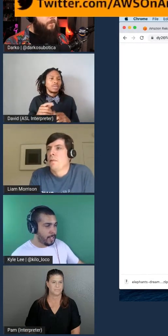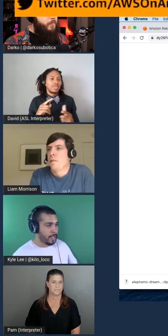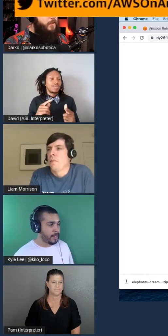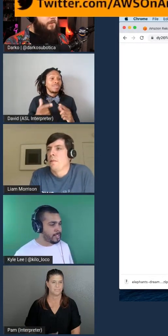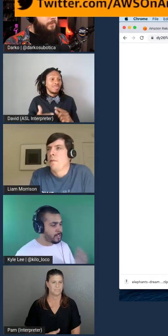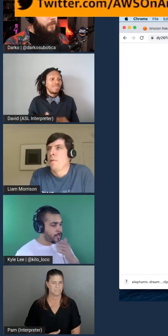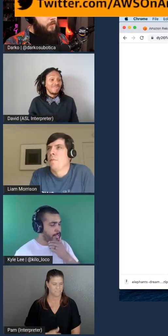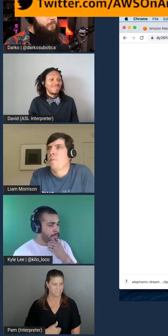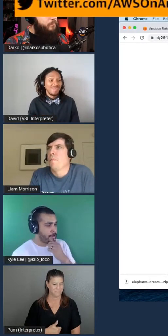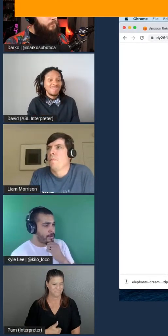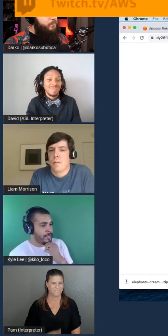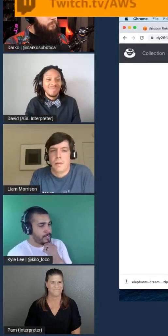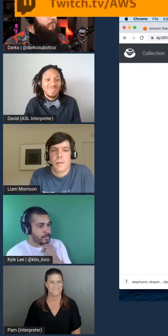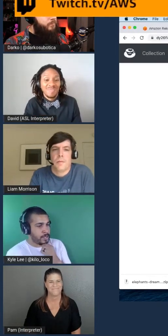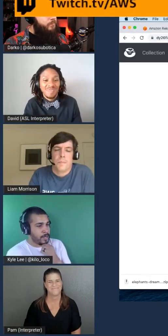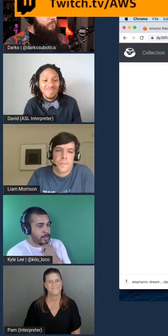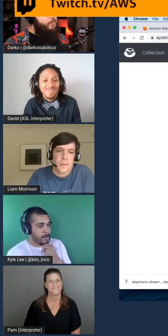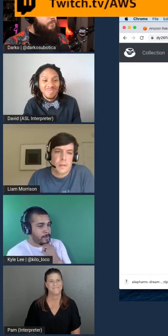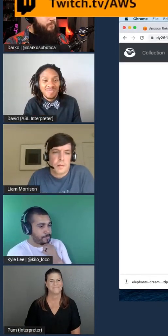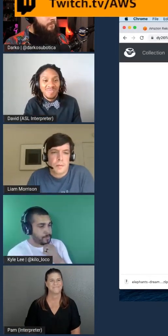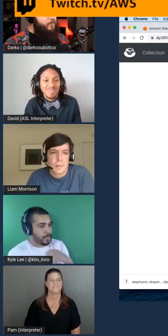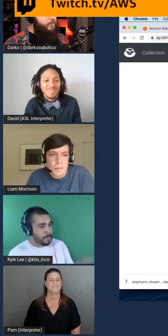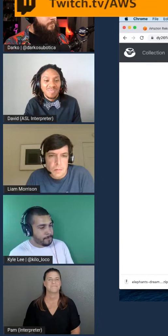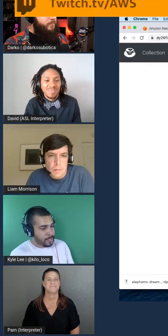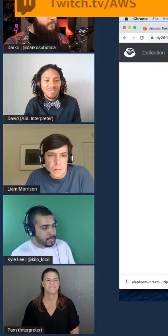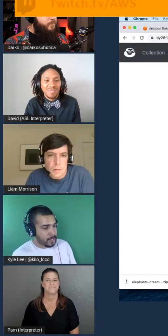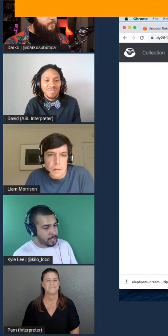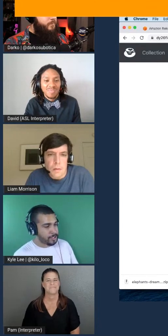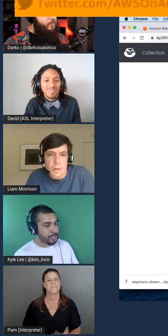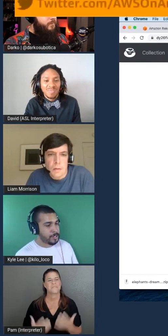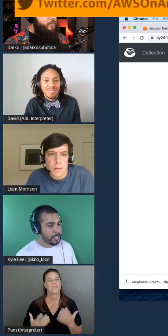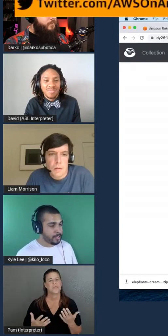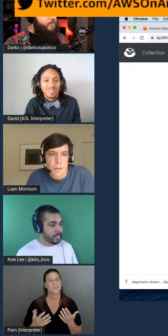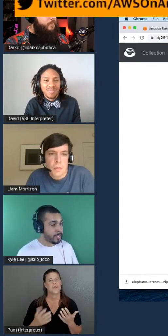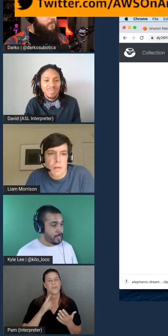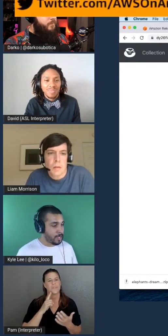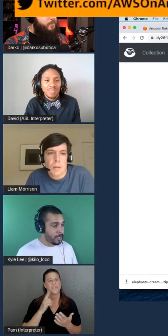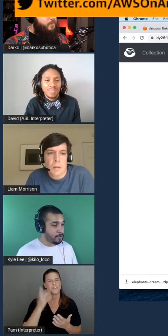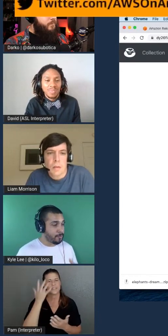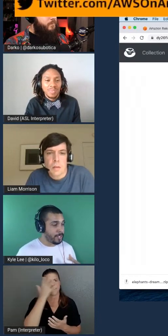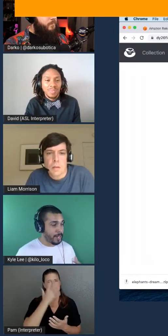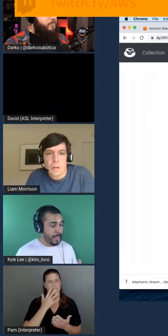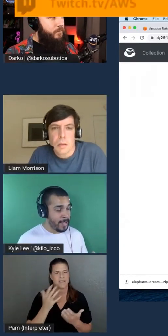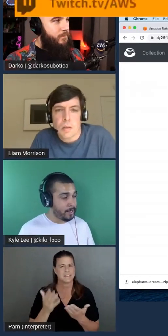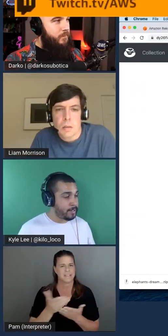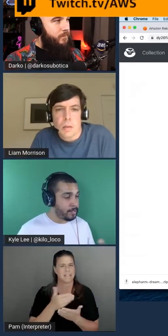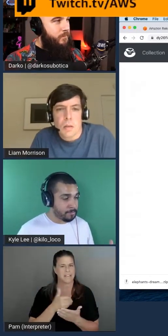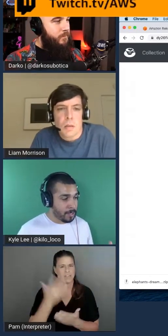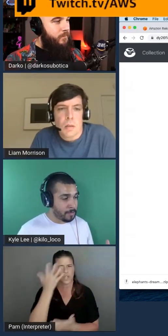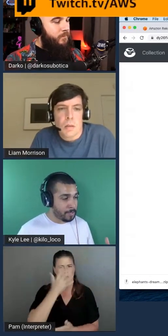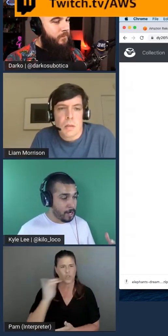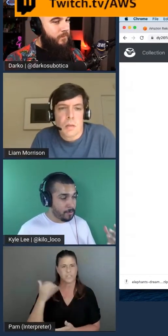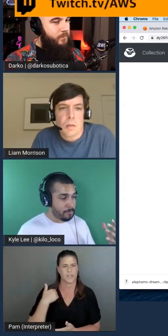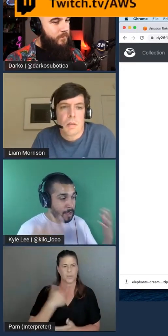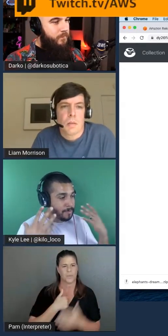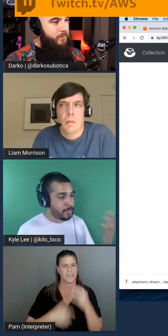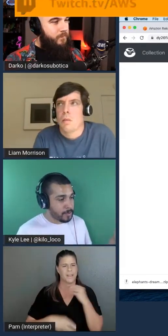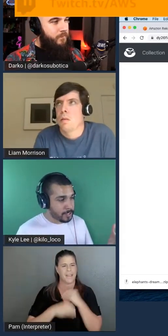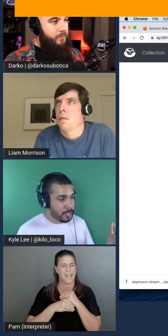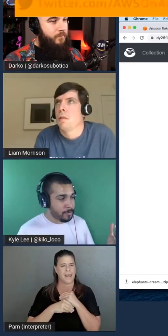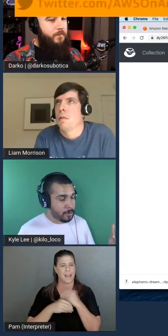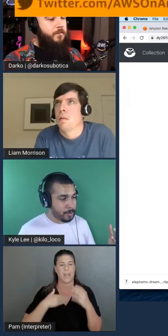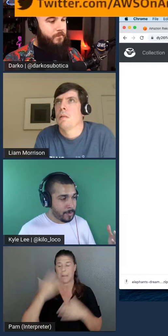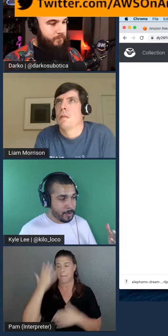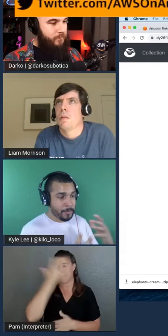Okay. And Awesome. I saw that there is face collection. It looks like we could add in, my face,